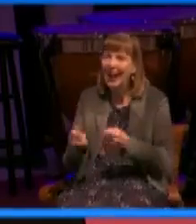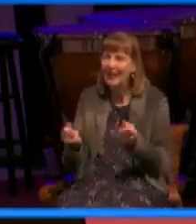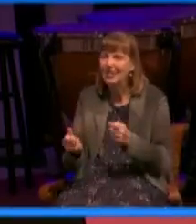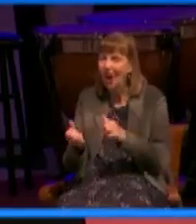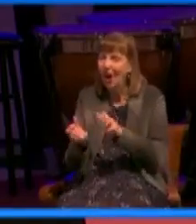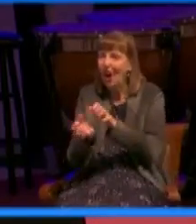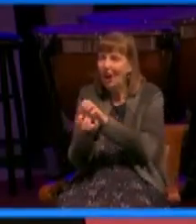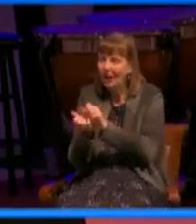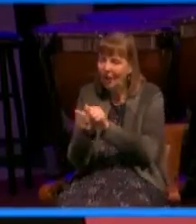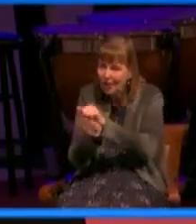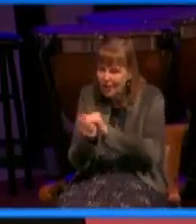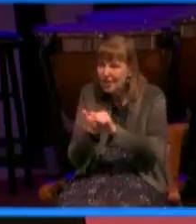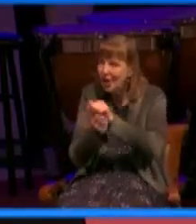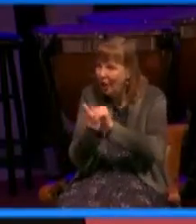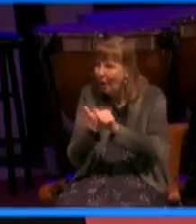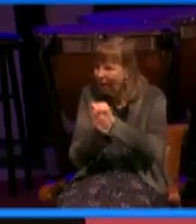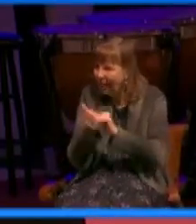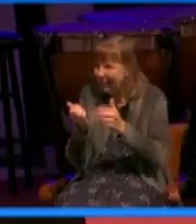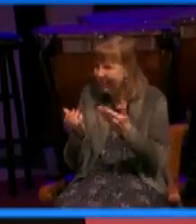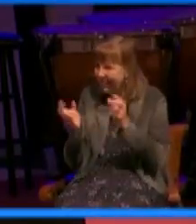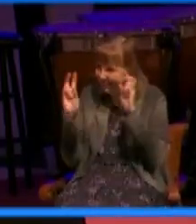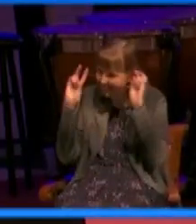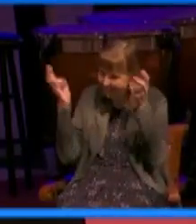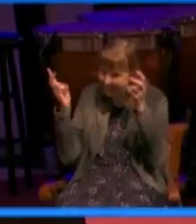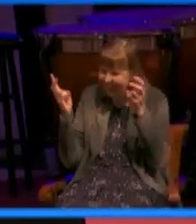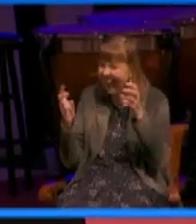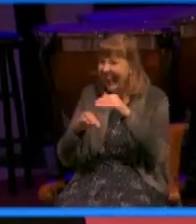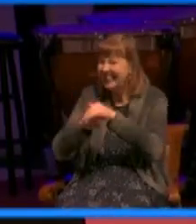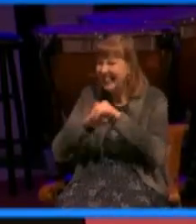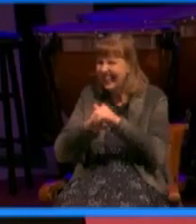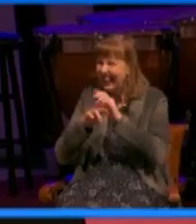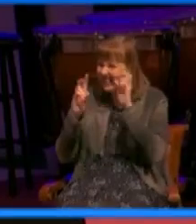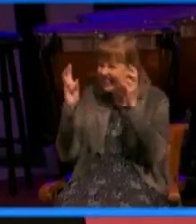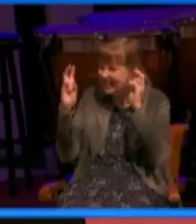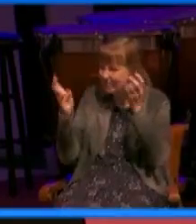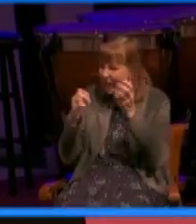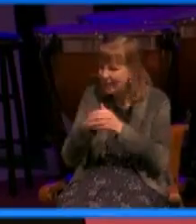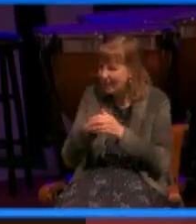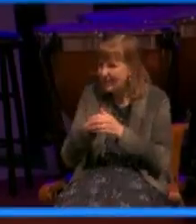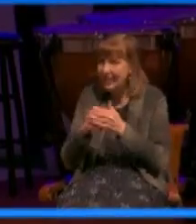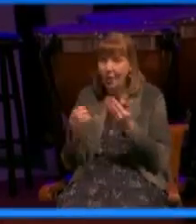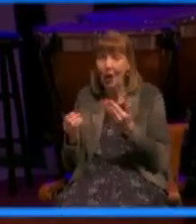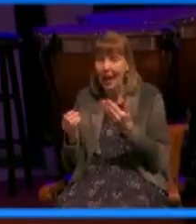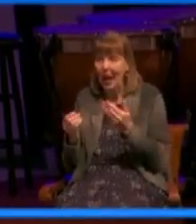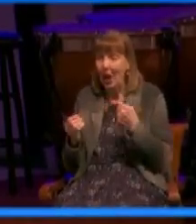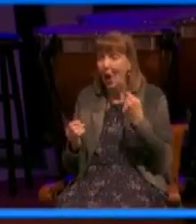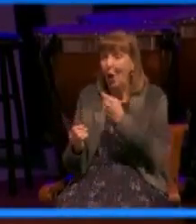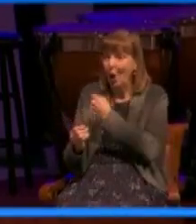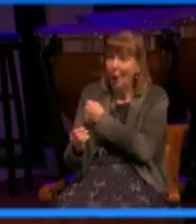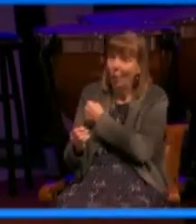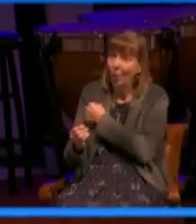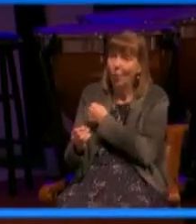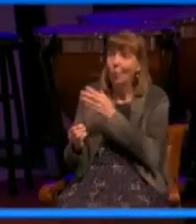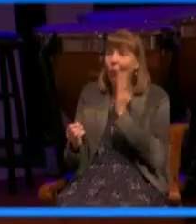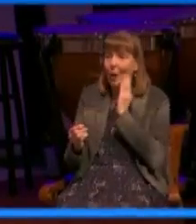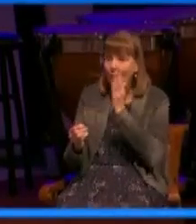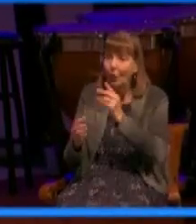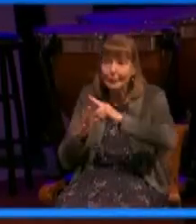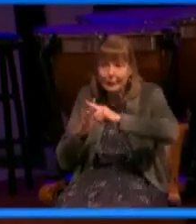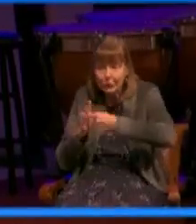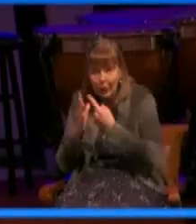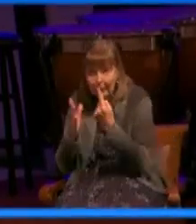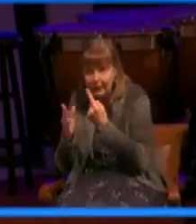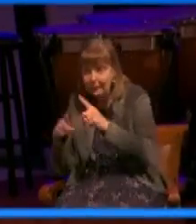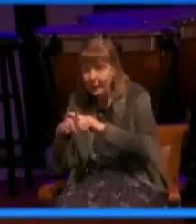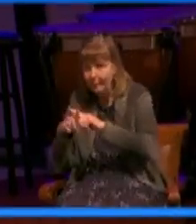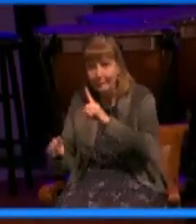but we're not able to deliver on our word. We're not able to finish the task. So we